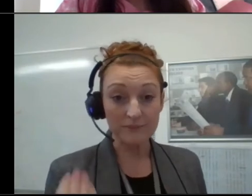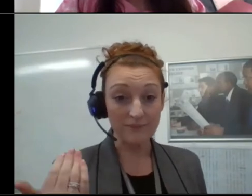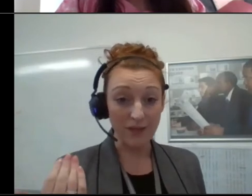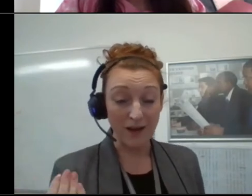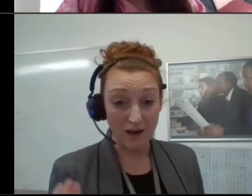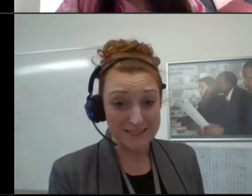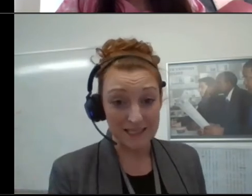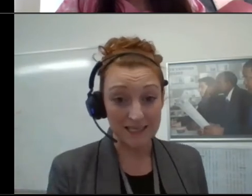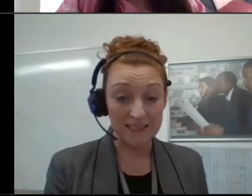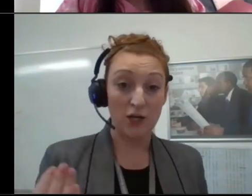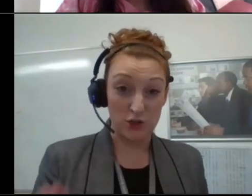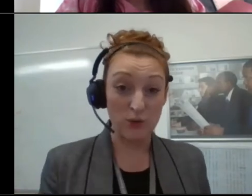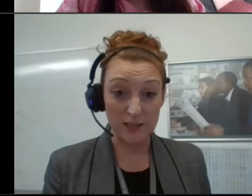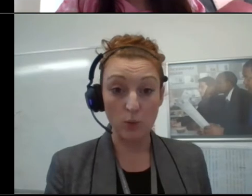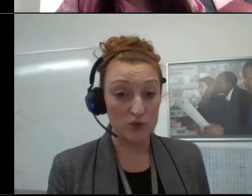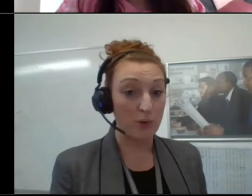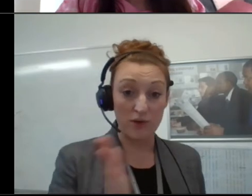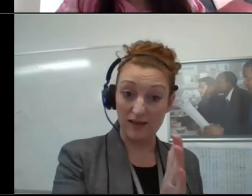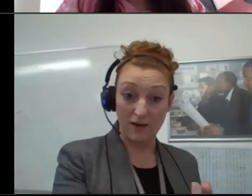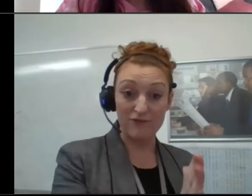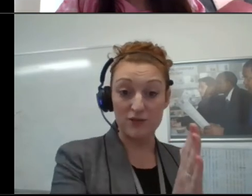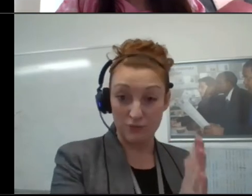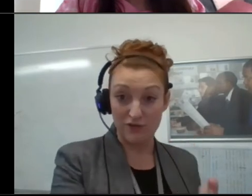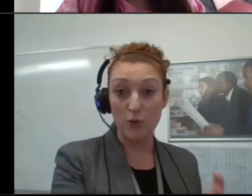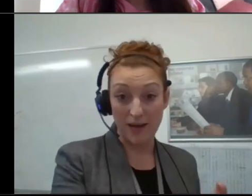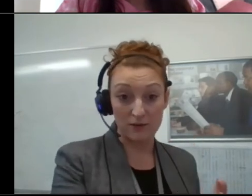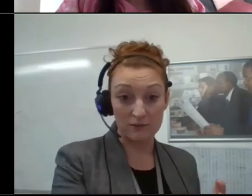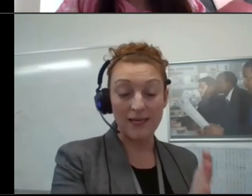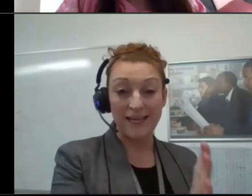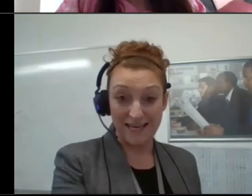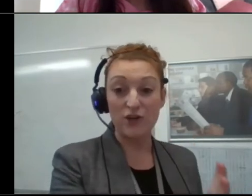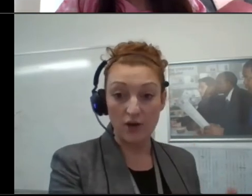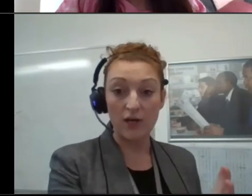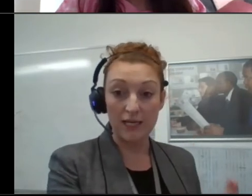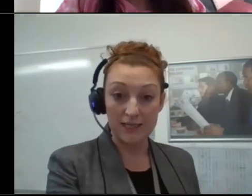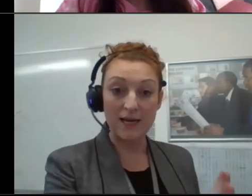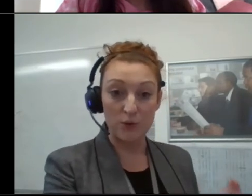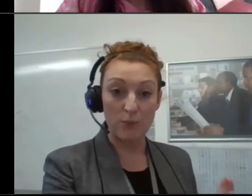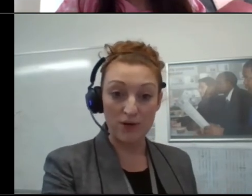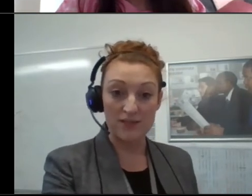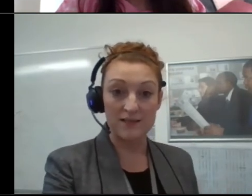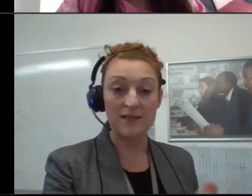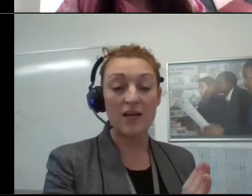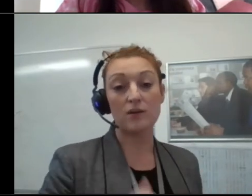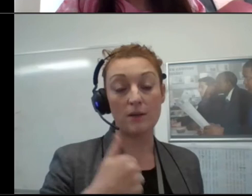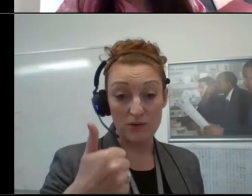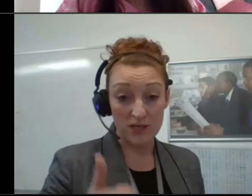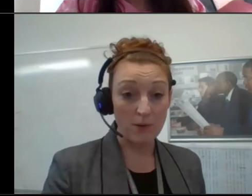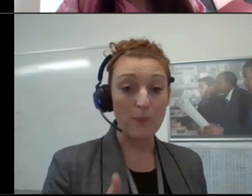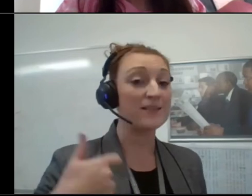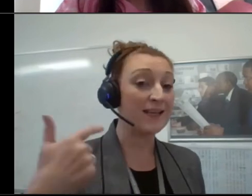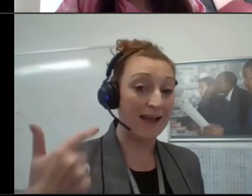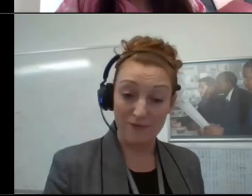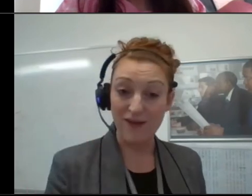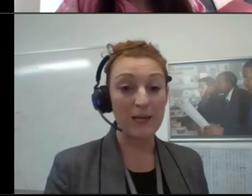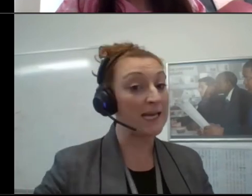hearing. Ideally, you really want to put that governor's review panel in earlier down your process, so that both the